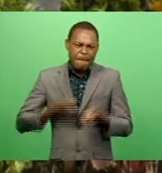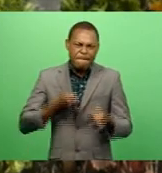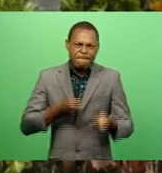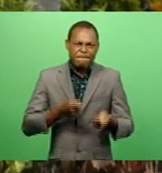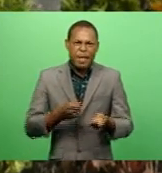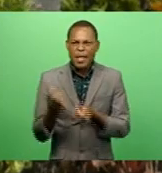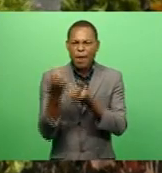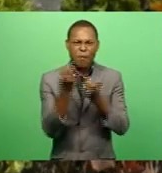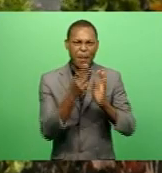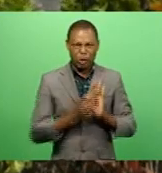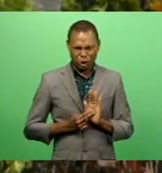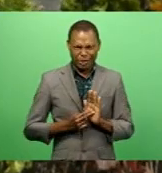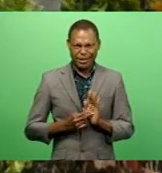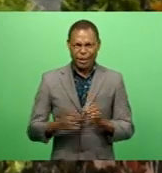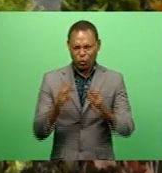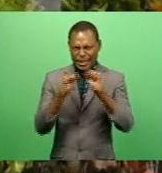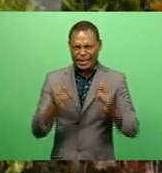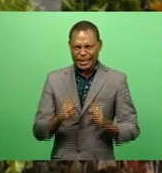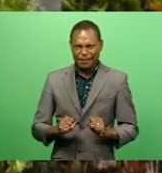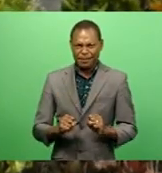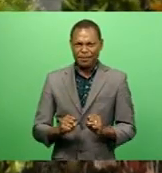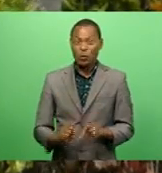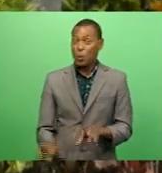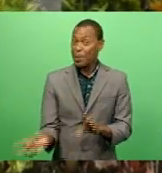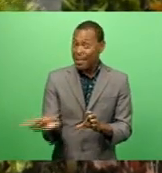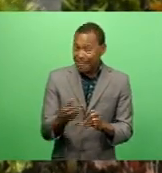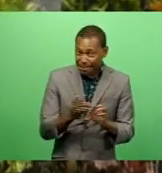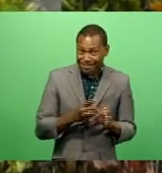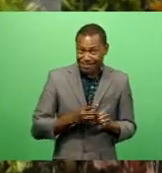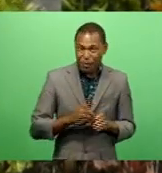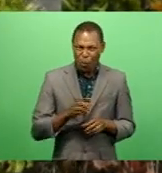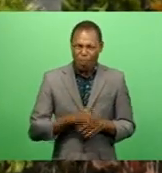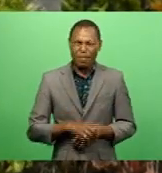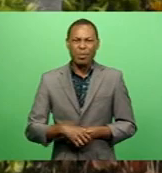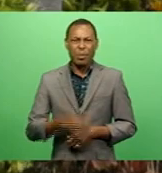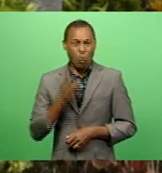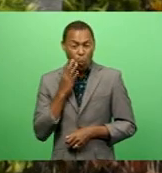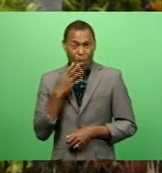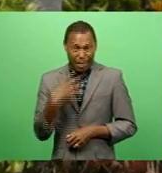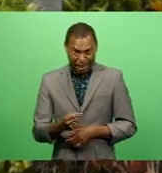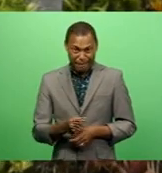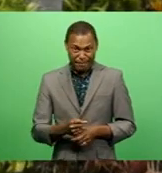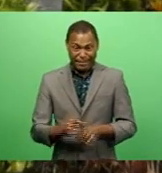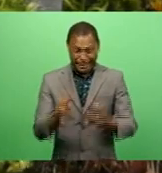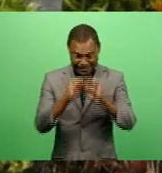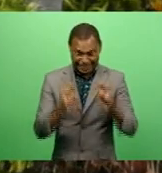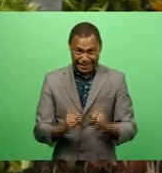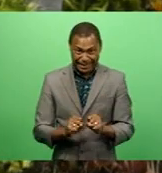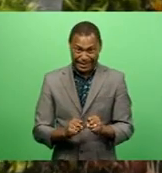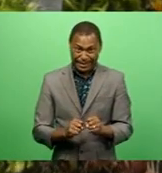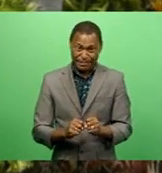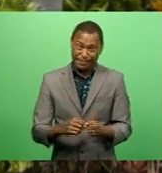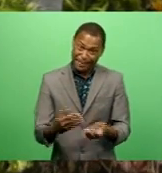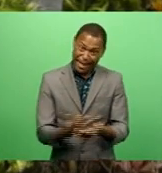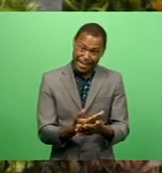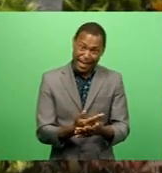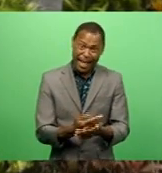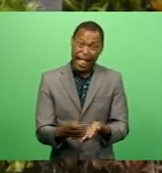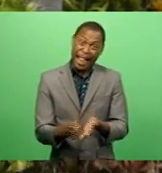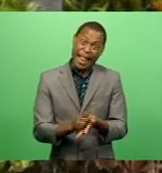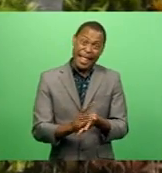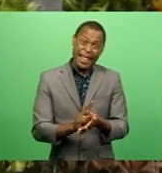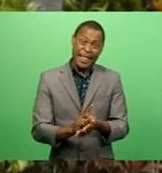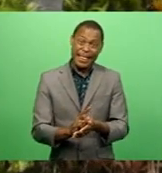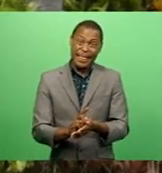system. A key feature for the database is that once a stat is entered into the system and later deleted, the system